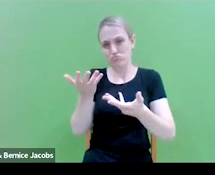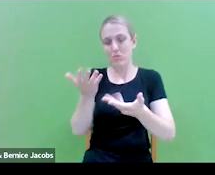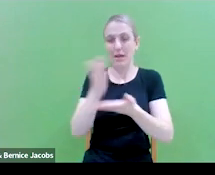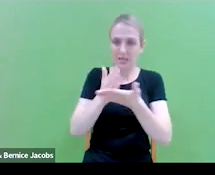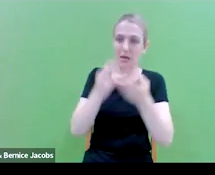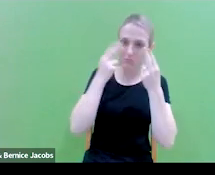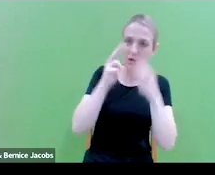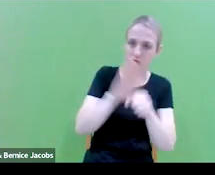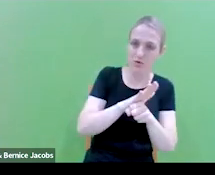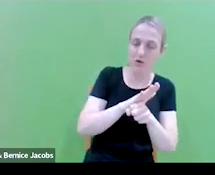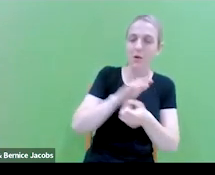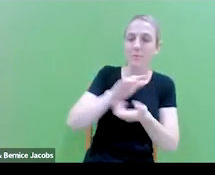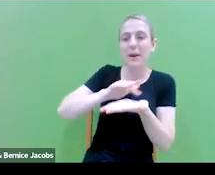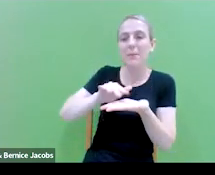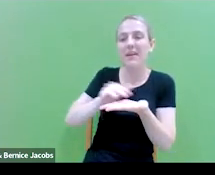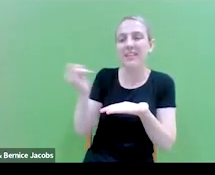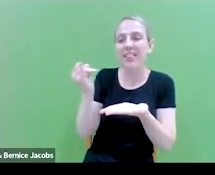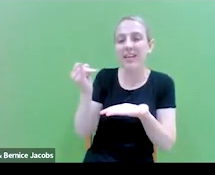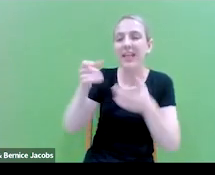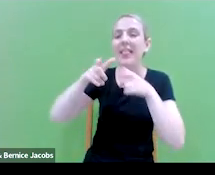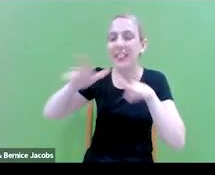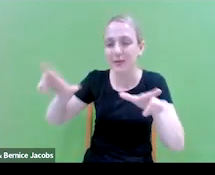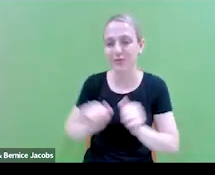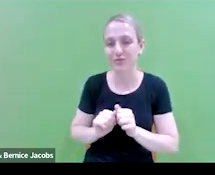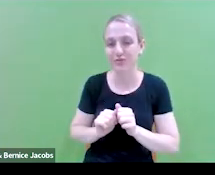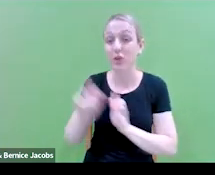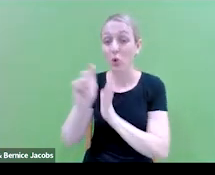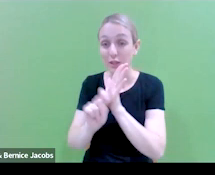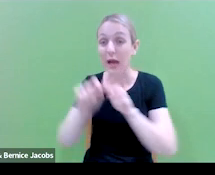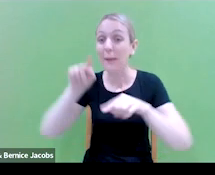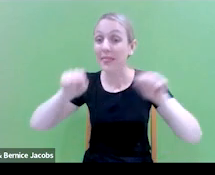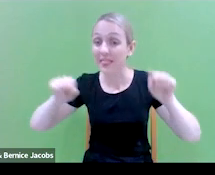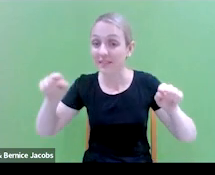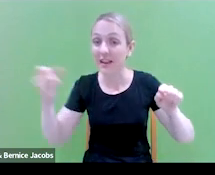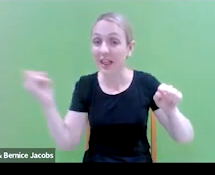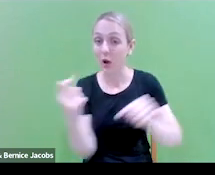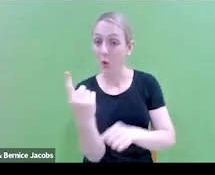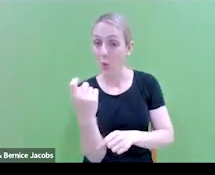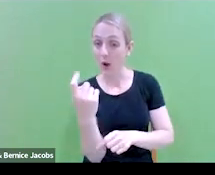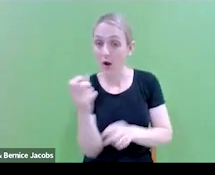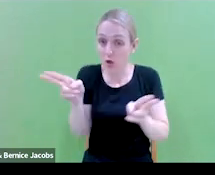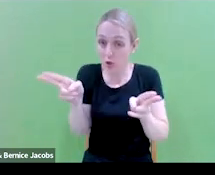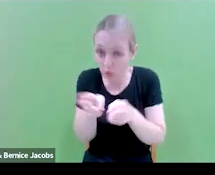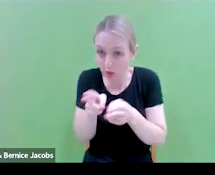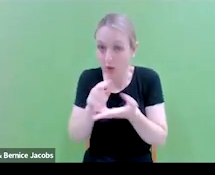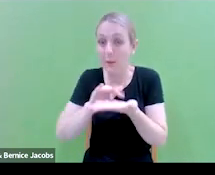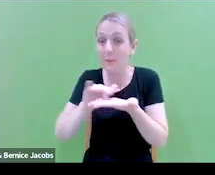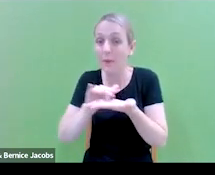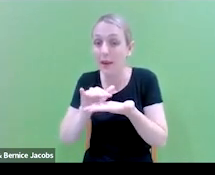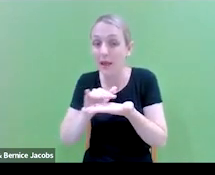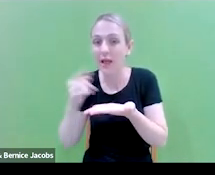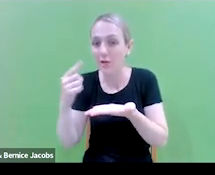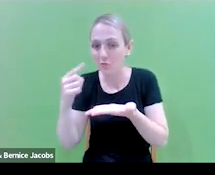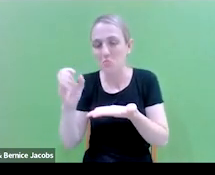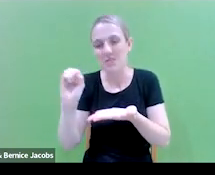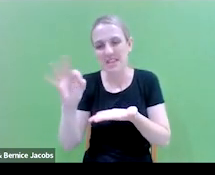is essentially like a language. So there are different types of Braille. There's contracted Braille for people who are very familiar with reading